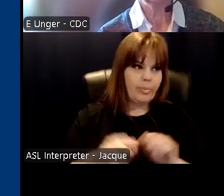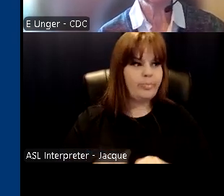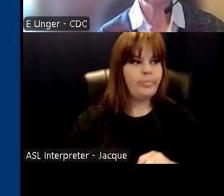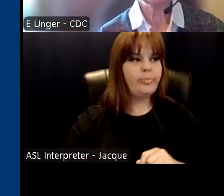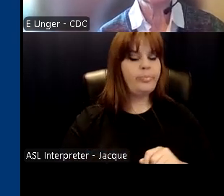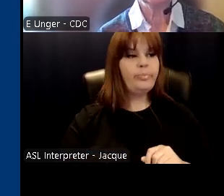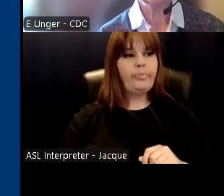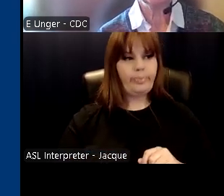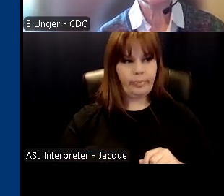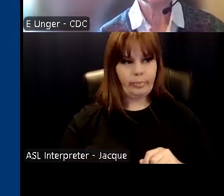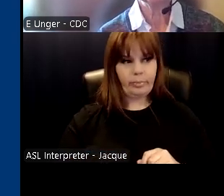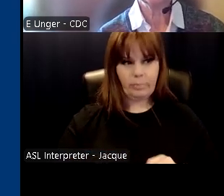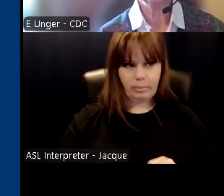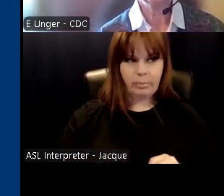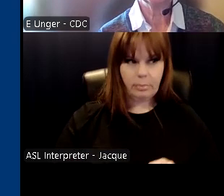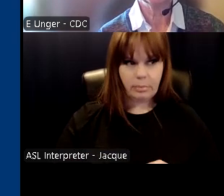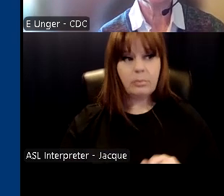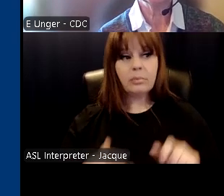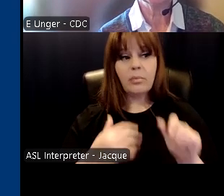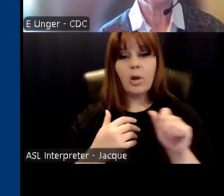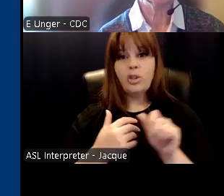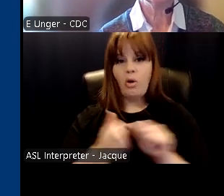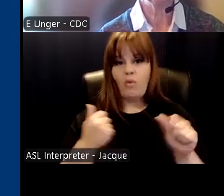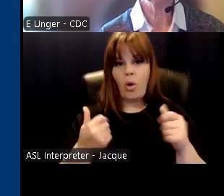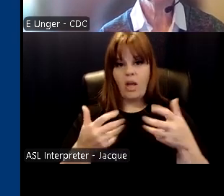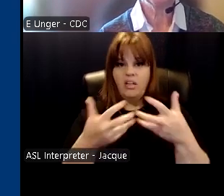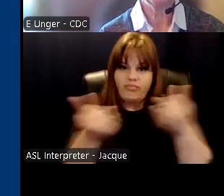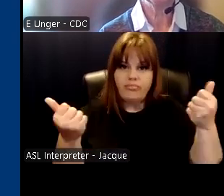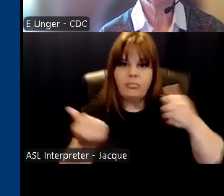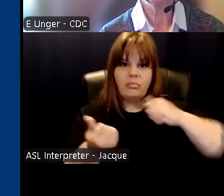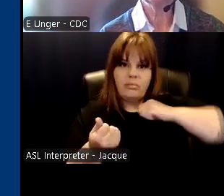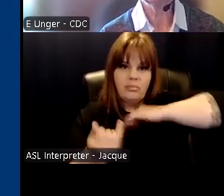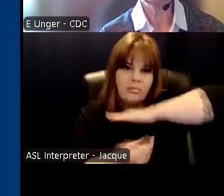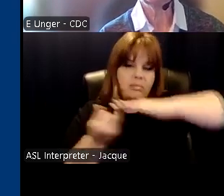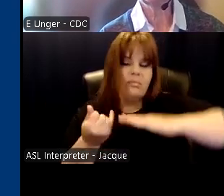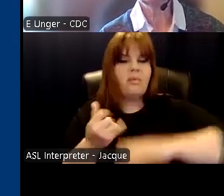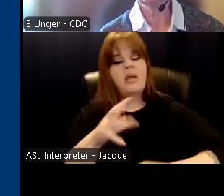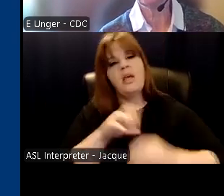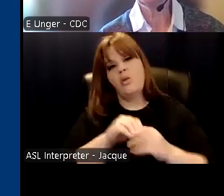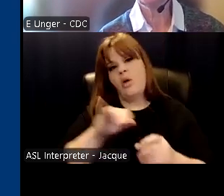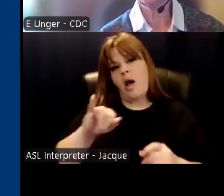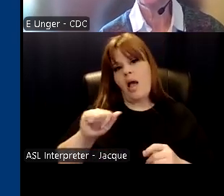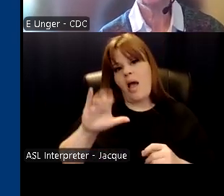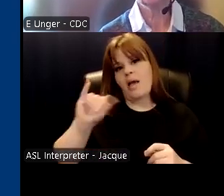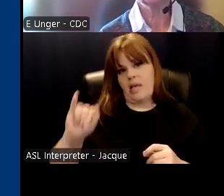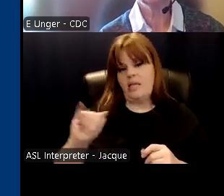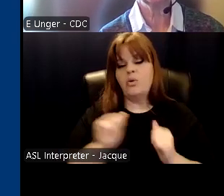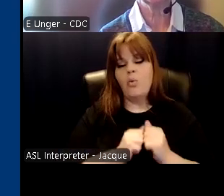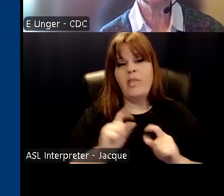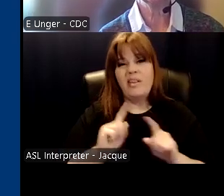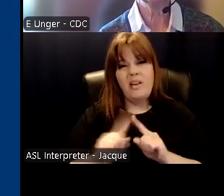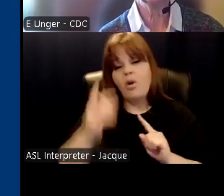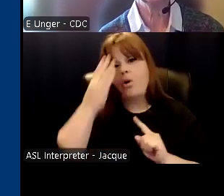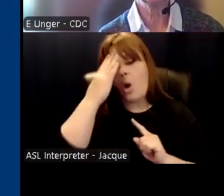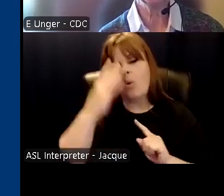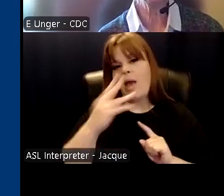To avoid the siloed approach, including AHRQs with different known or unknown infectious triggers as